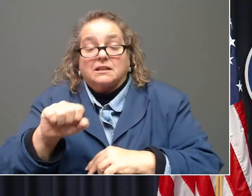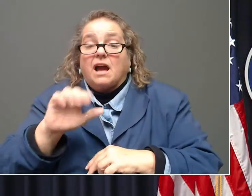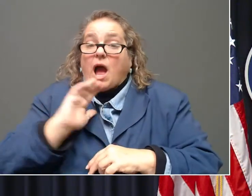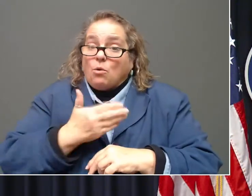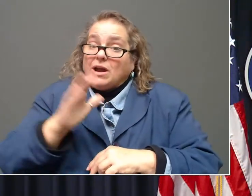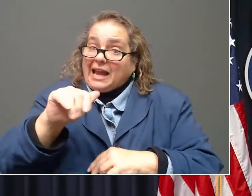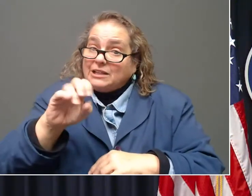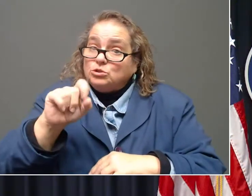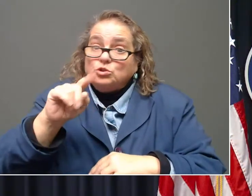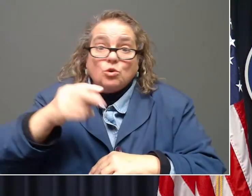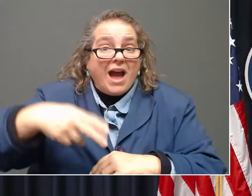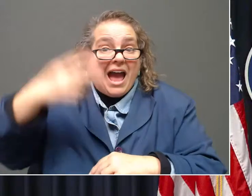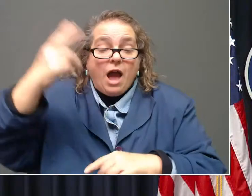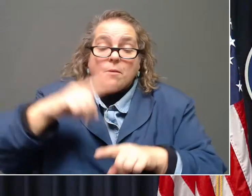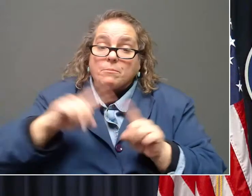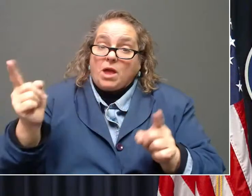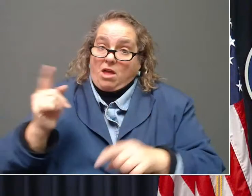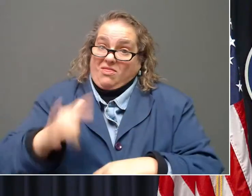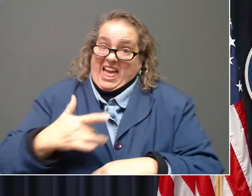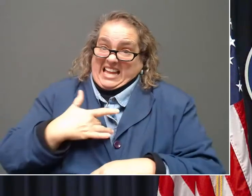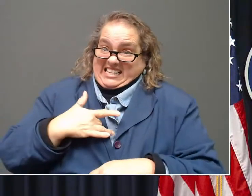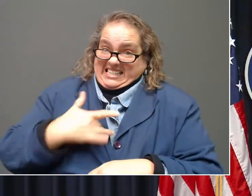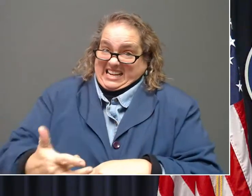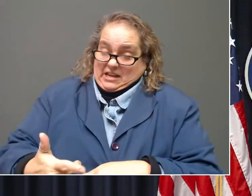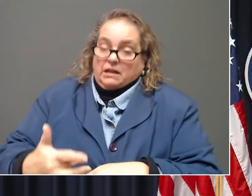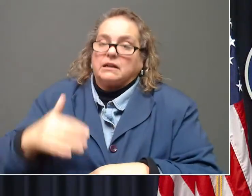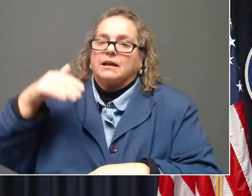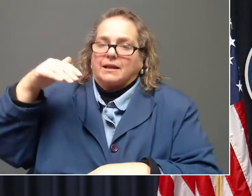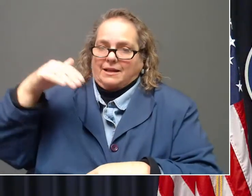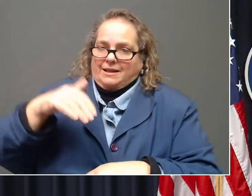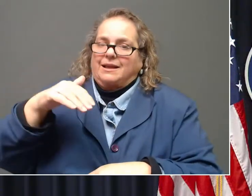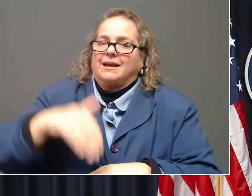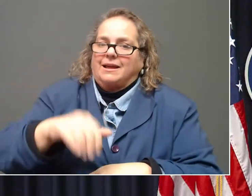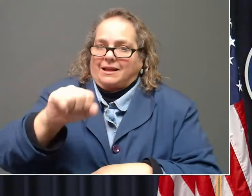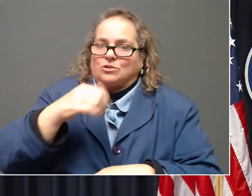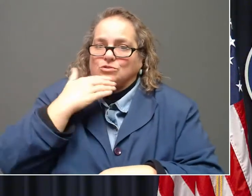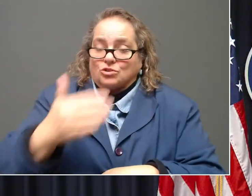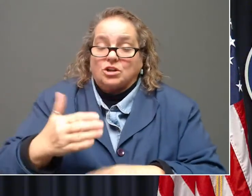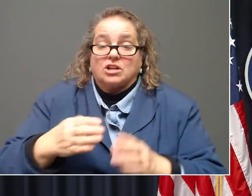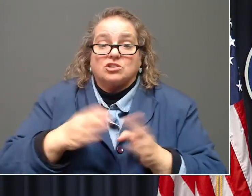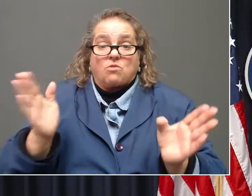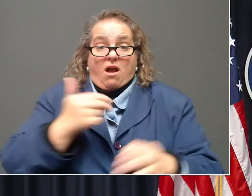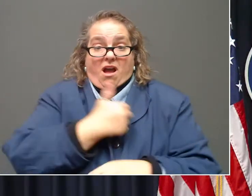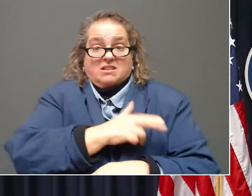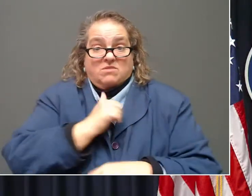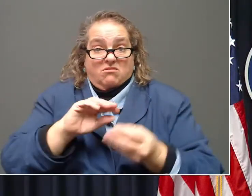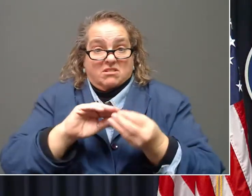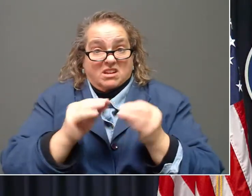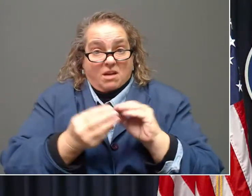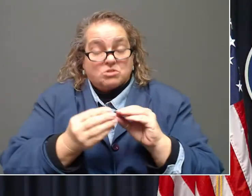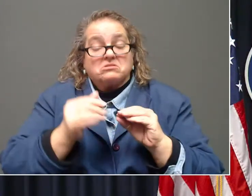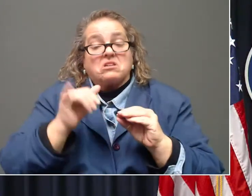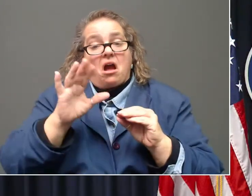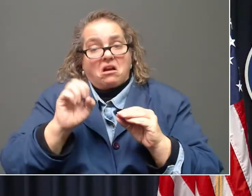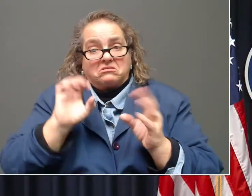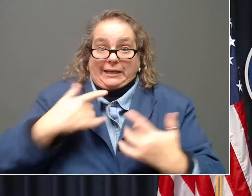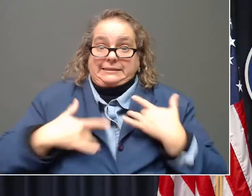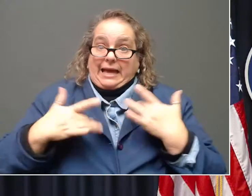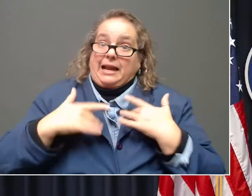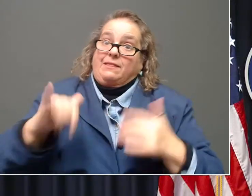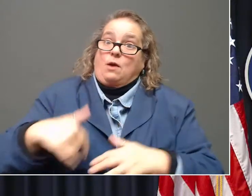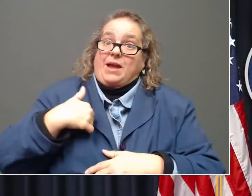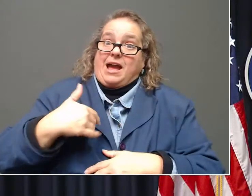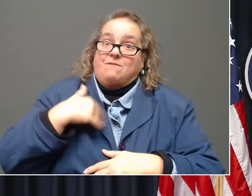seen during the pandemic. Generally, hospitalization numbers are all within the realm where